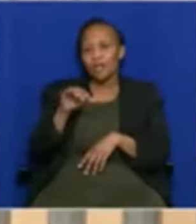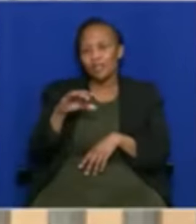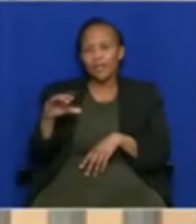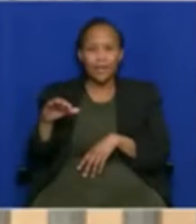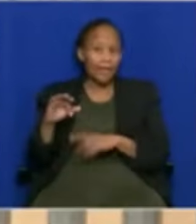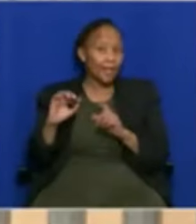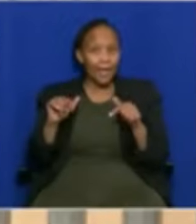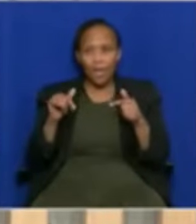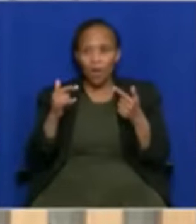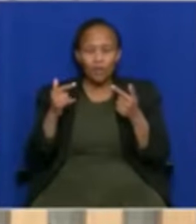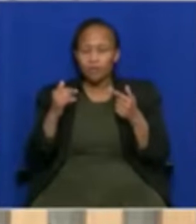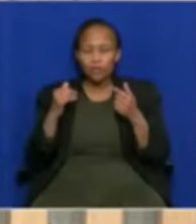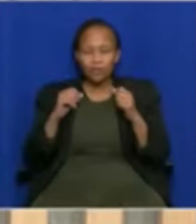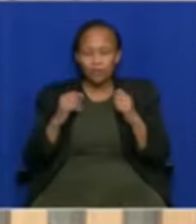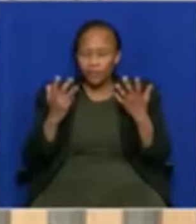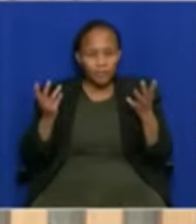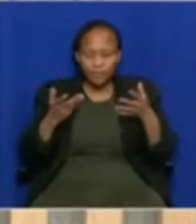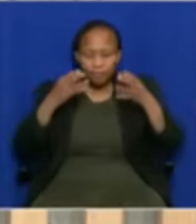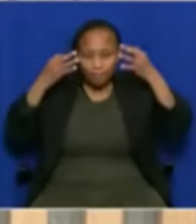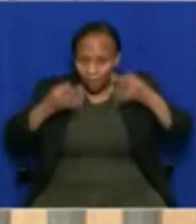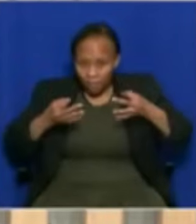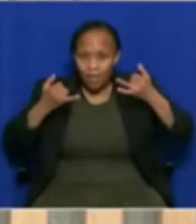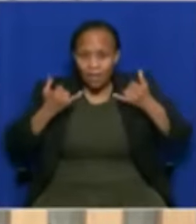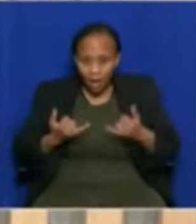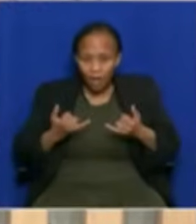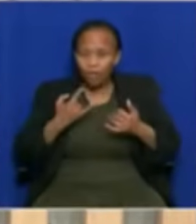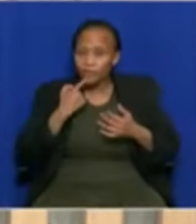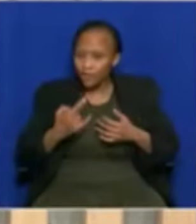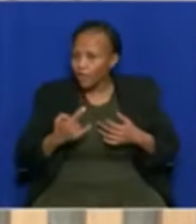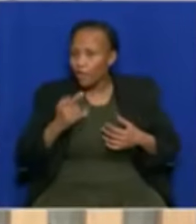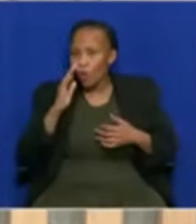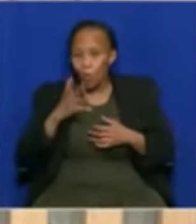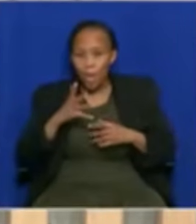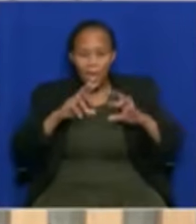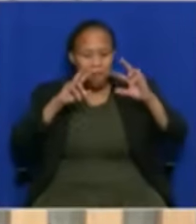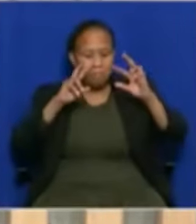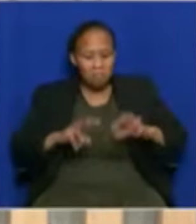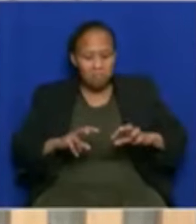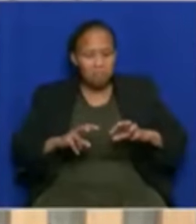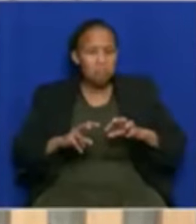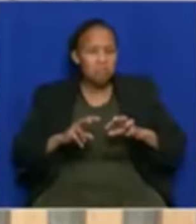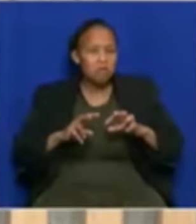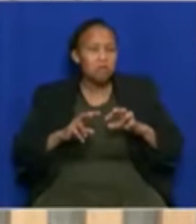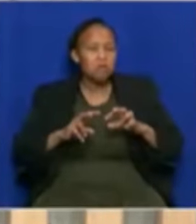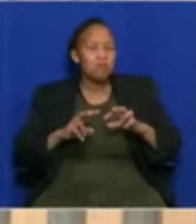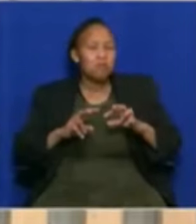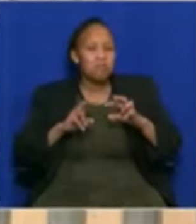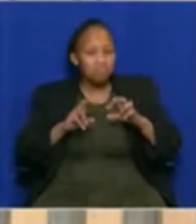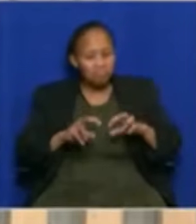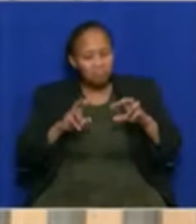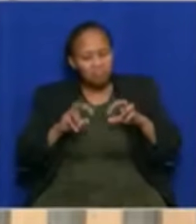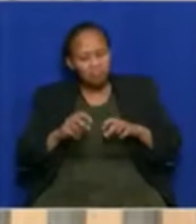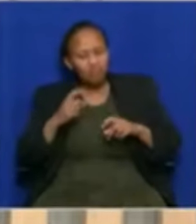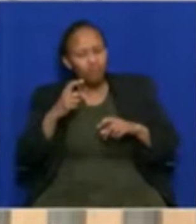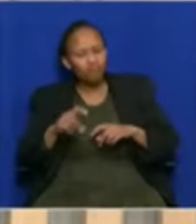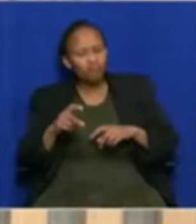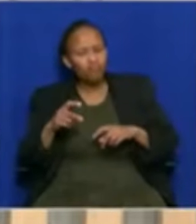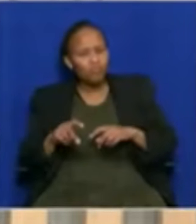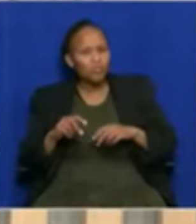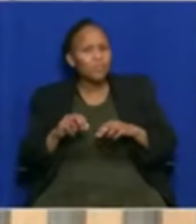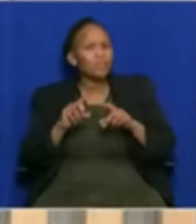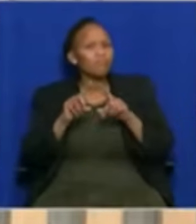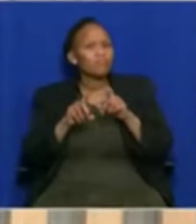and decide that it is going to inquire into security clearances and vetting of the various generals and brigadiers